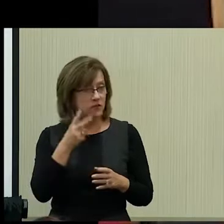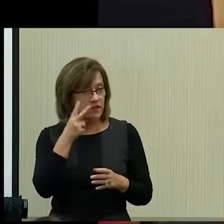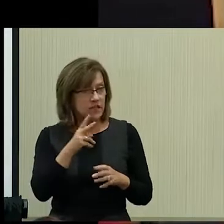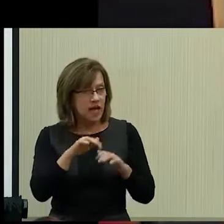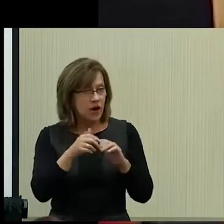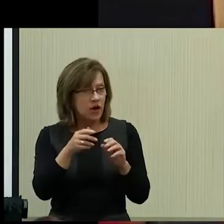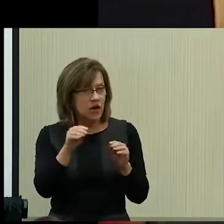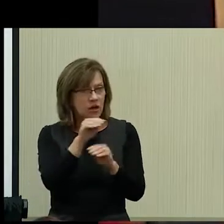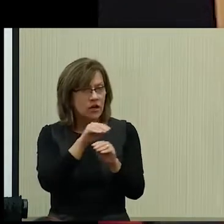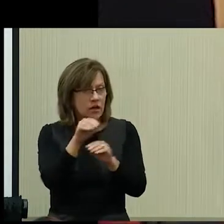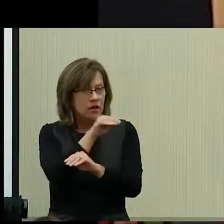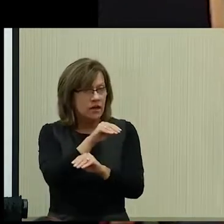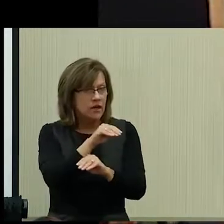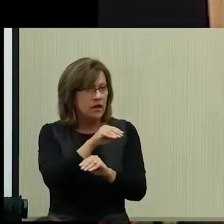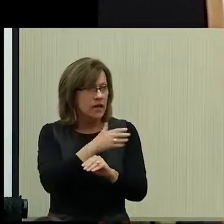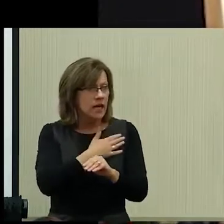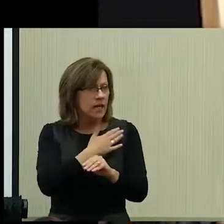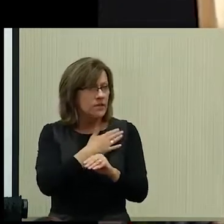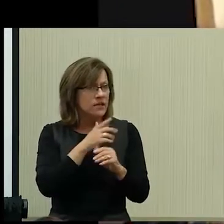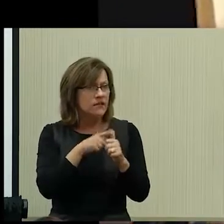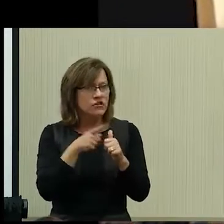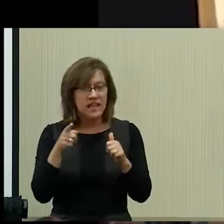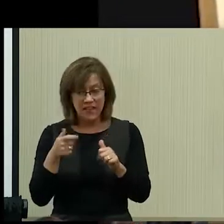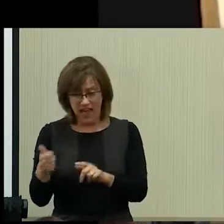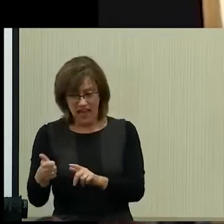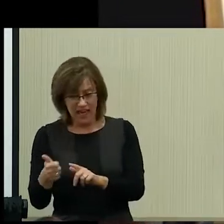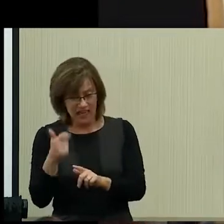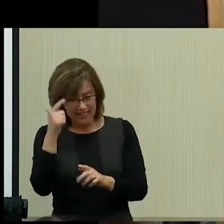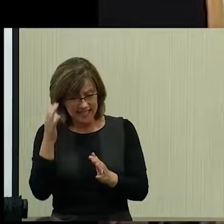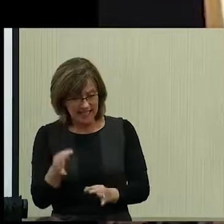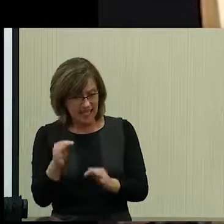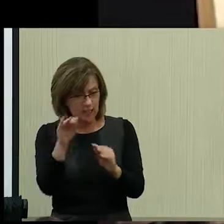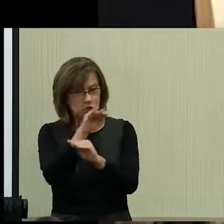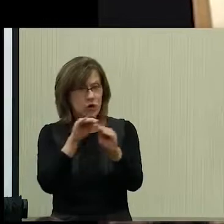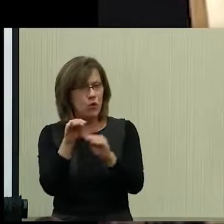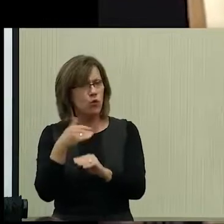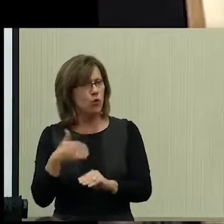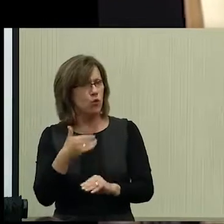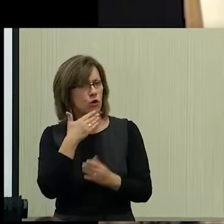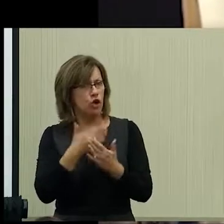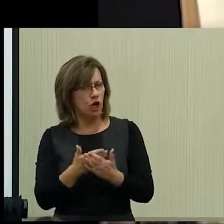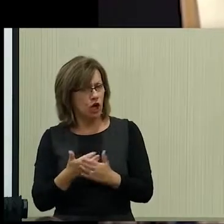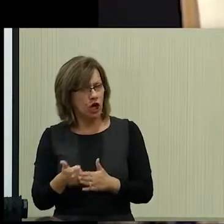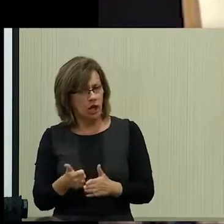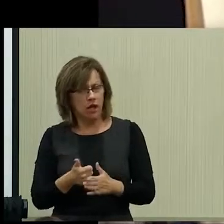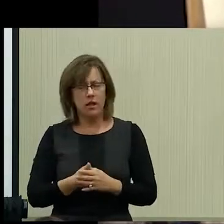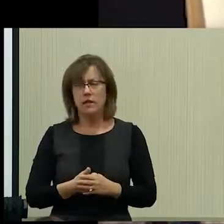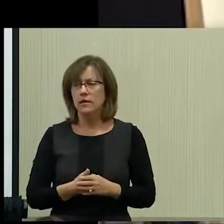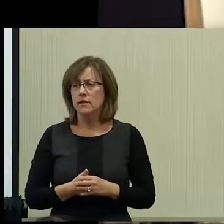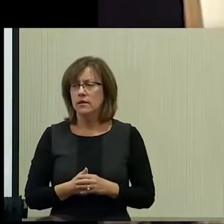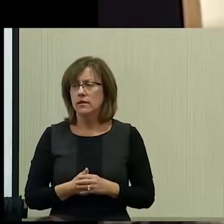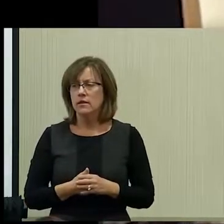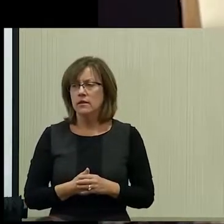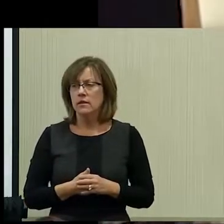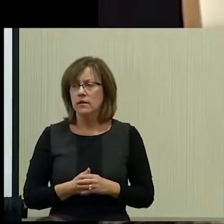Good job. Did you see how he switched it? He put hat there first and then he switched it all by himself. He's very good.